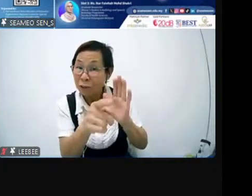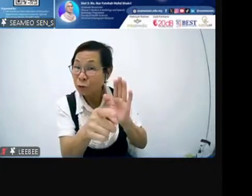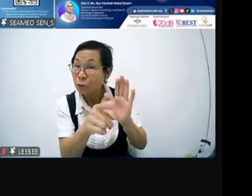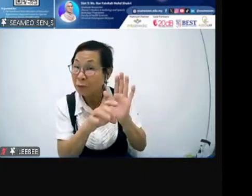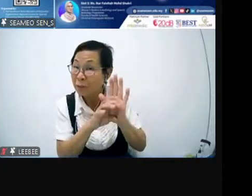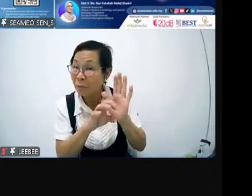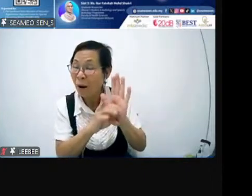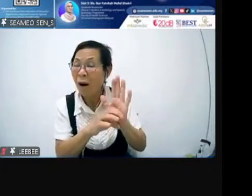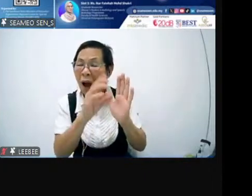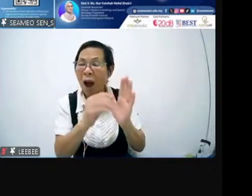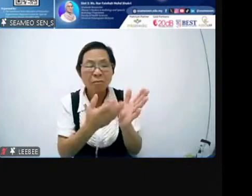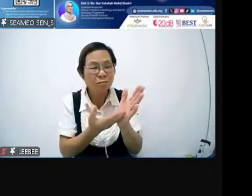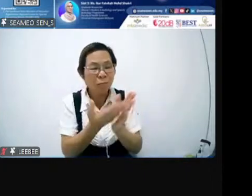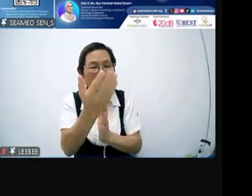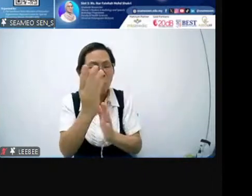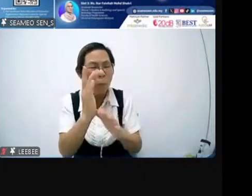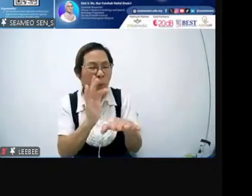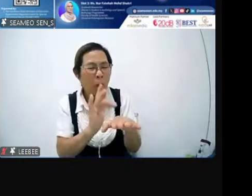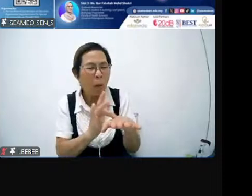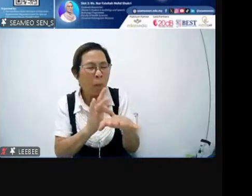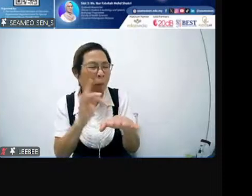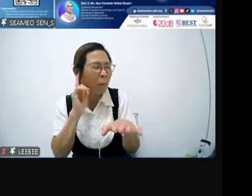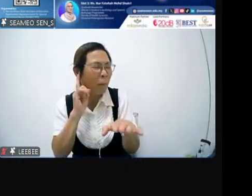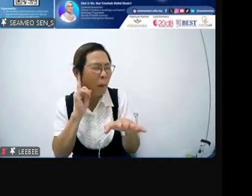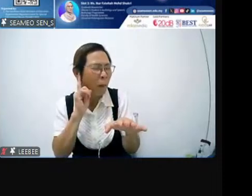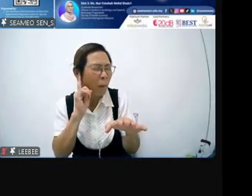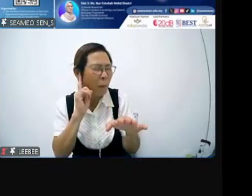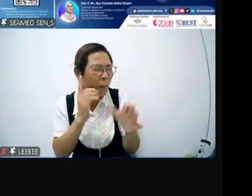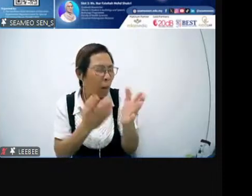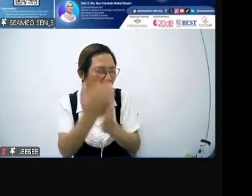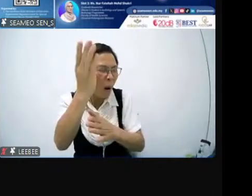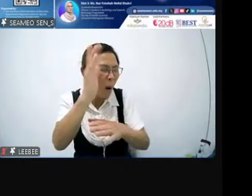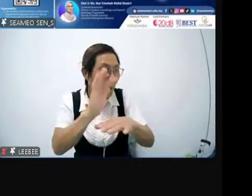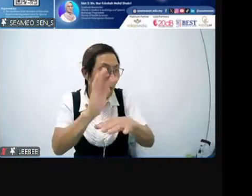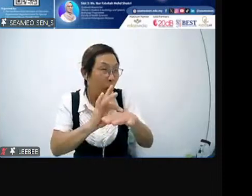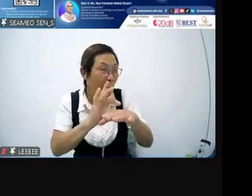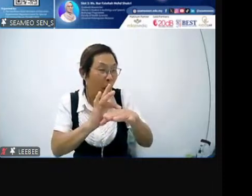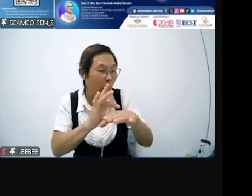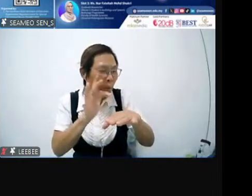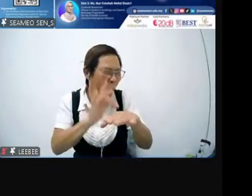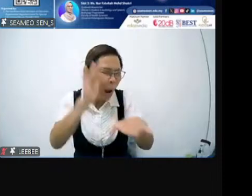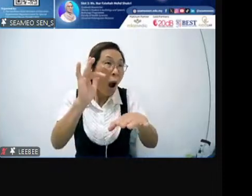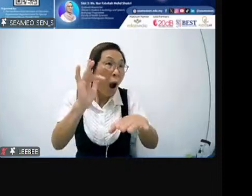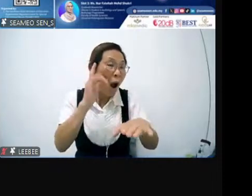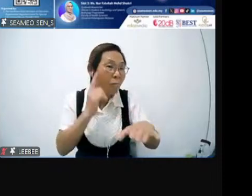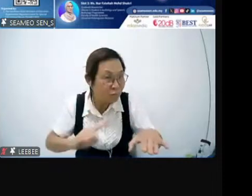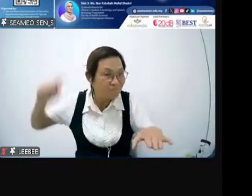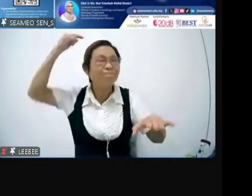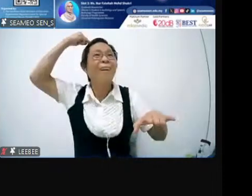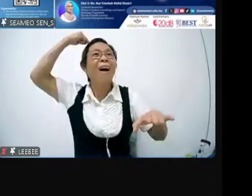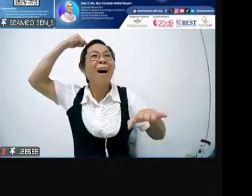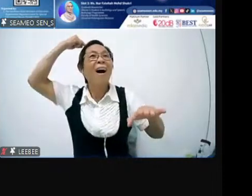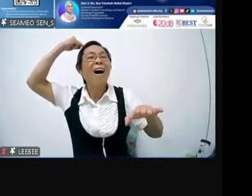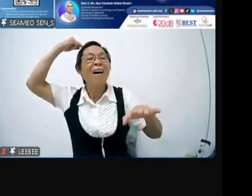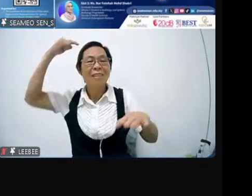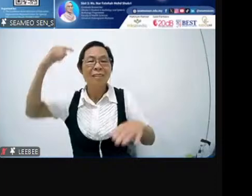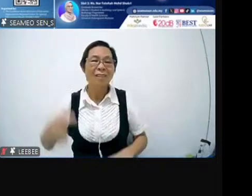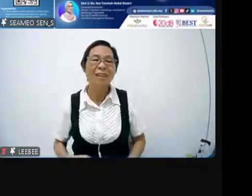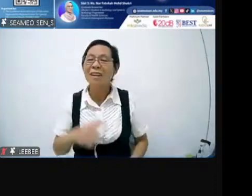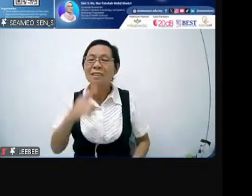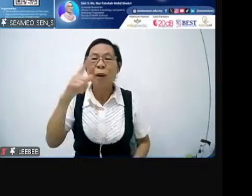it directly stimulates the auditory nerve to send the sound signals to the brain. That means it bypasses the function of the